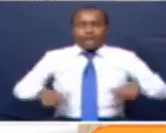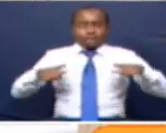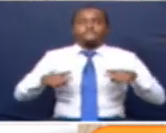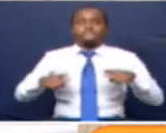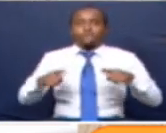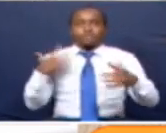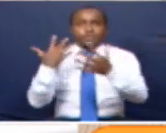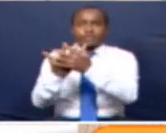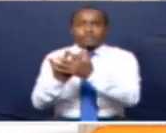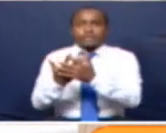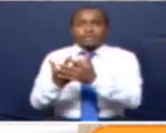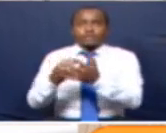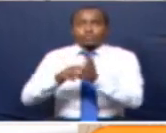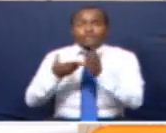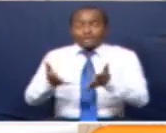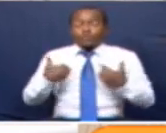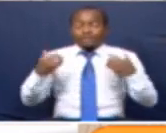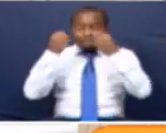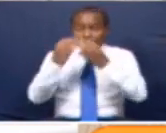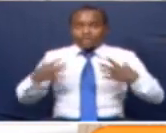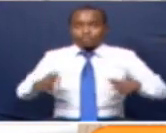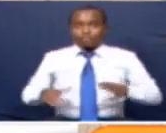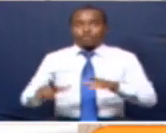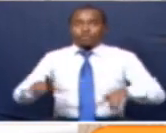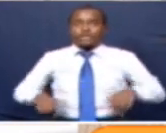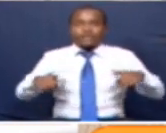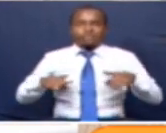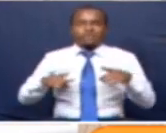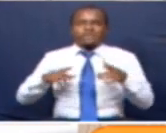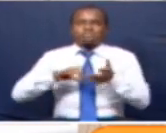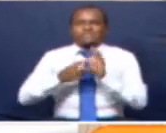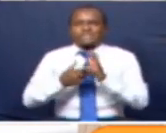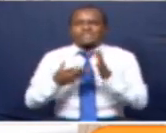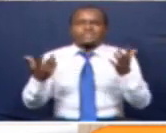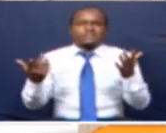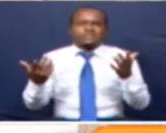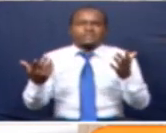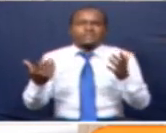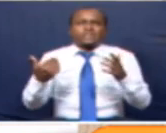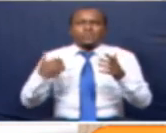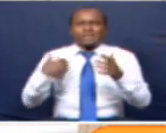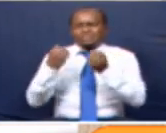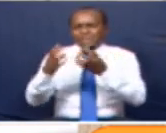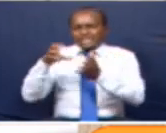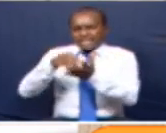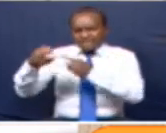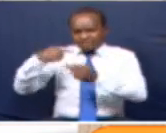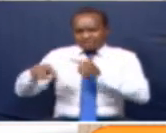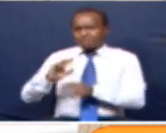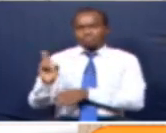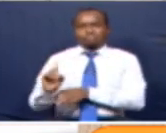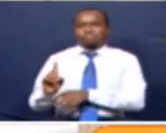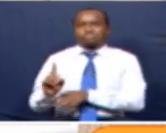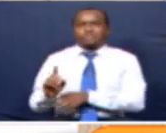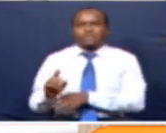you've got very many people on life. So there may not be that many cases that are going to have revisions, as it were, mm-hmm. unless